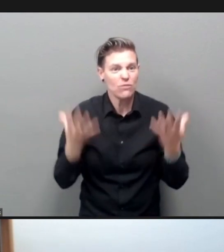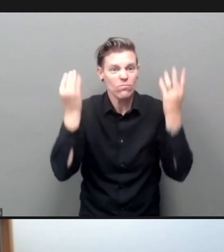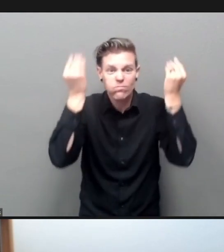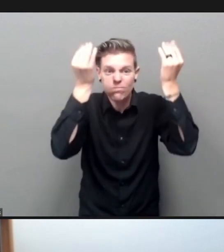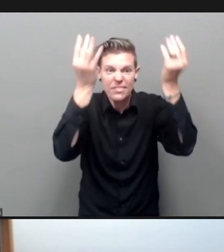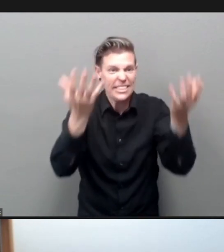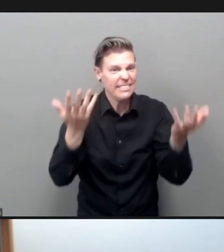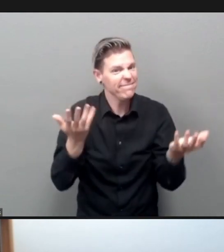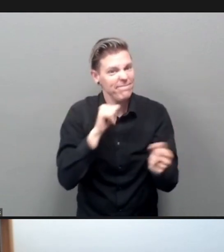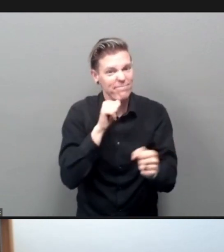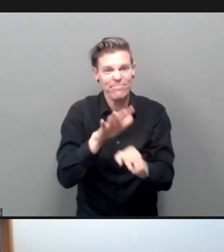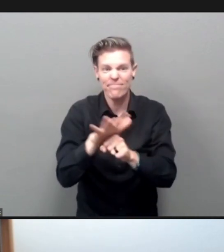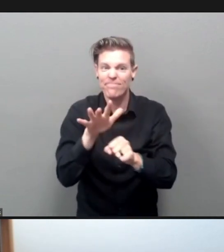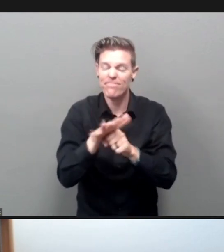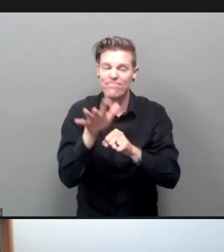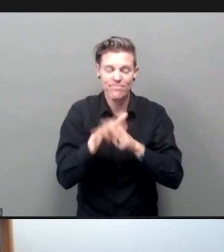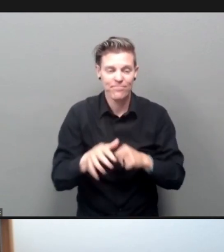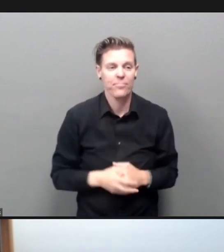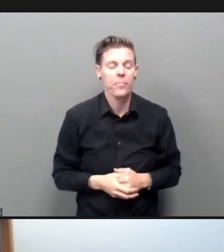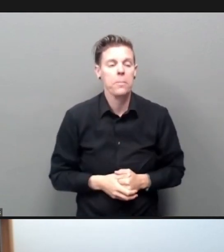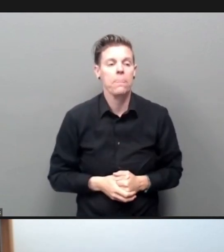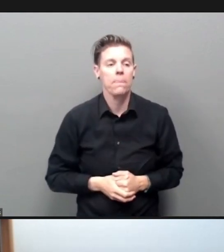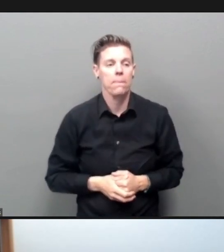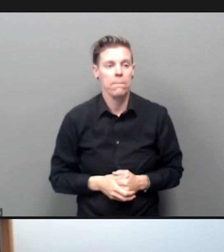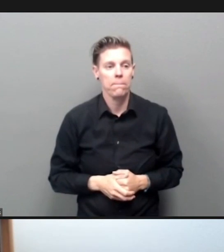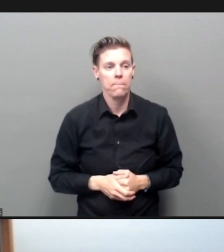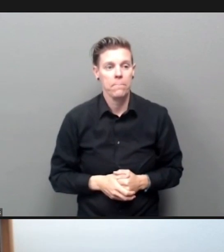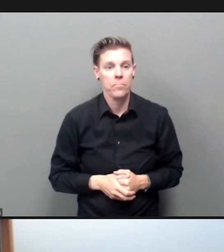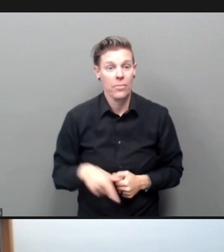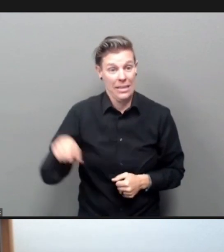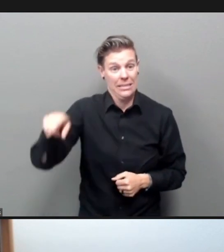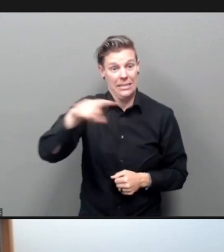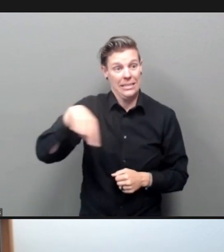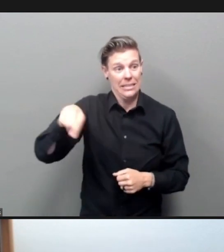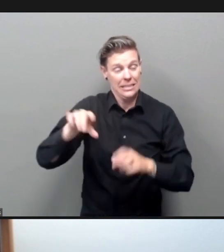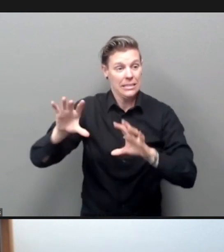about issues related to personal freedoms versus